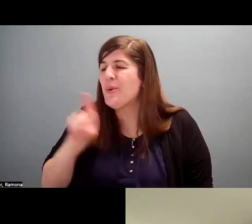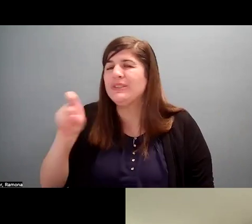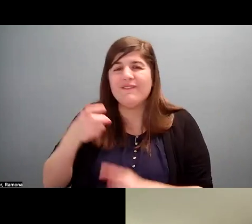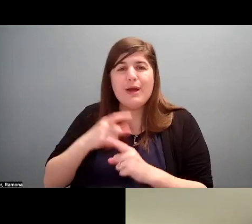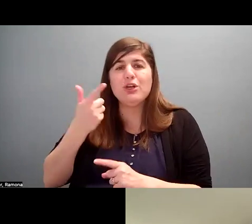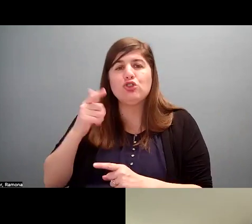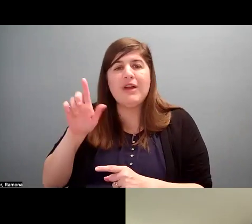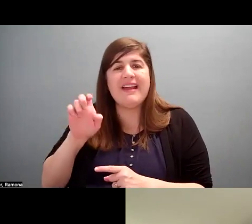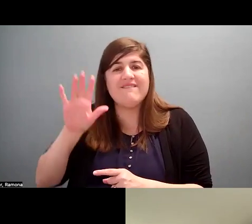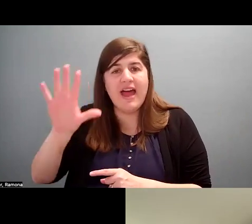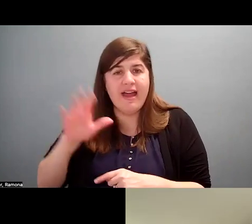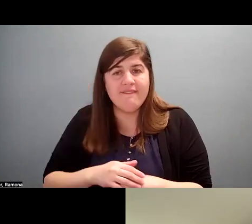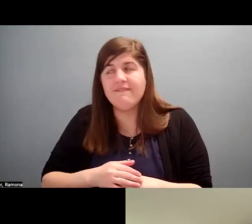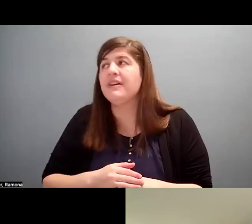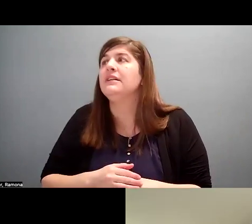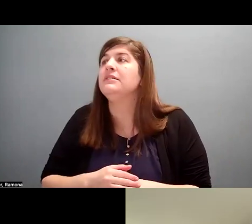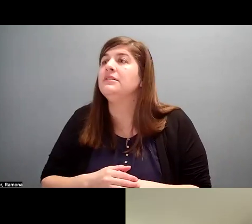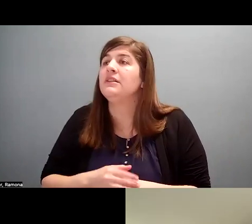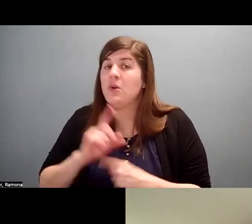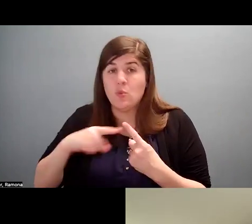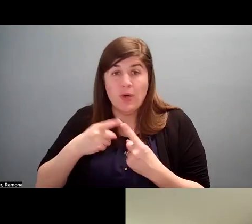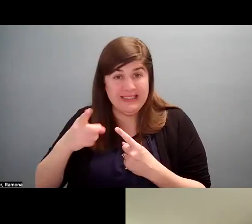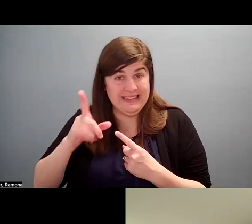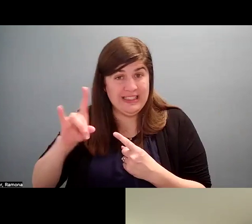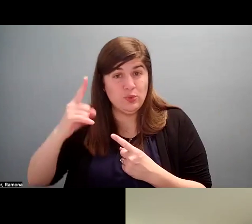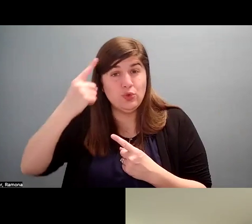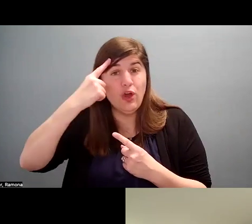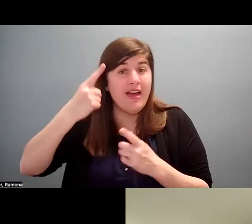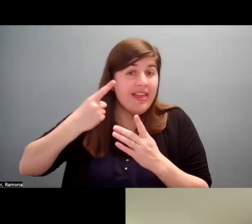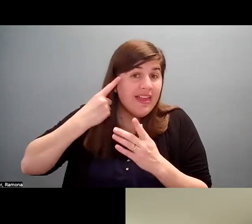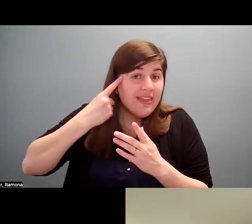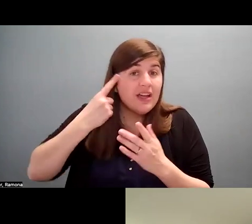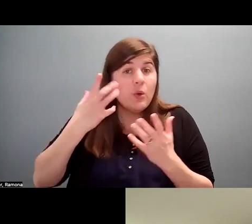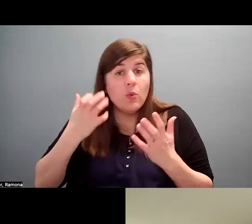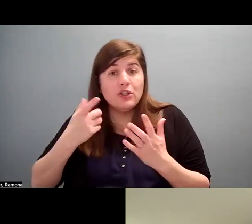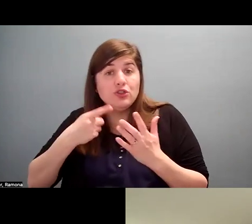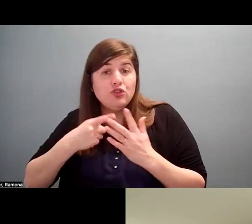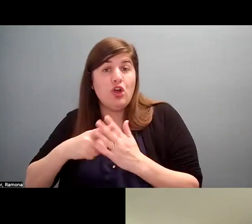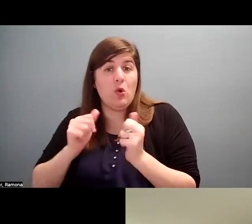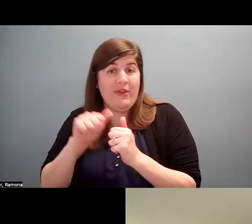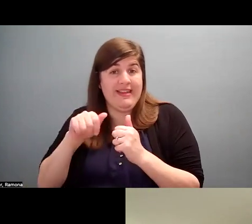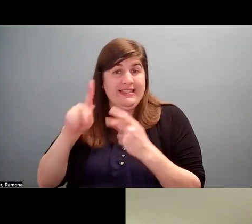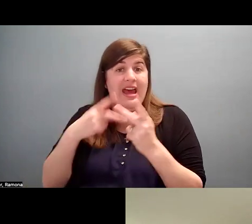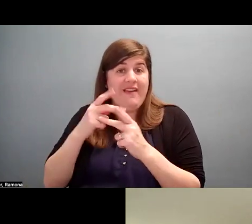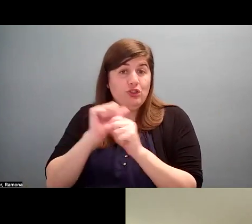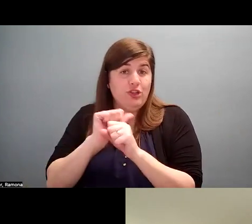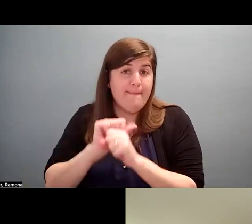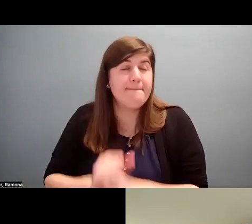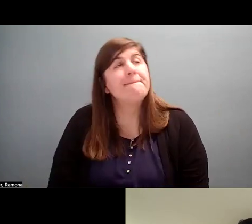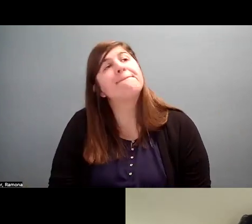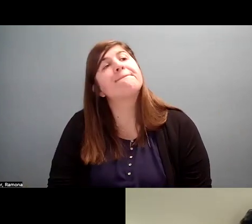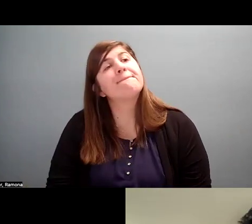5. When did you like start to think you might want to do this job when you were younger? I